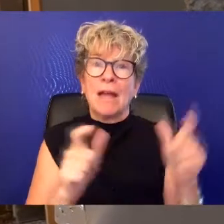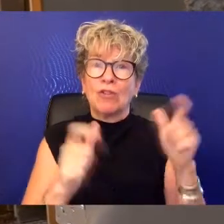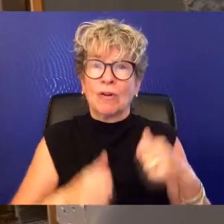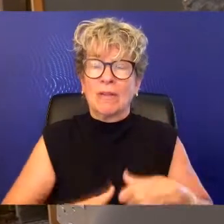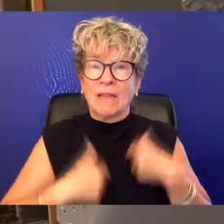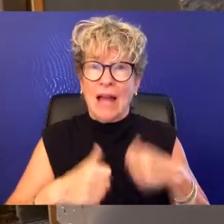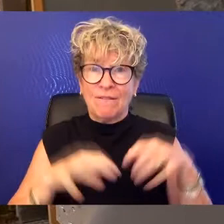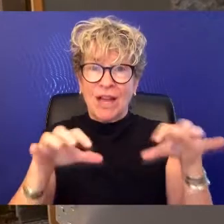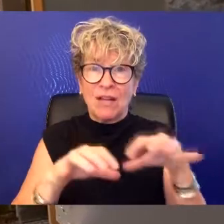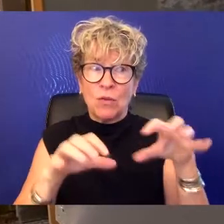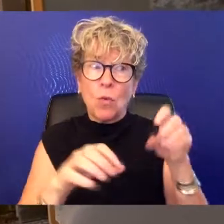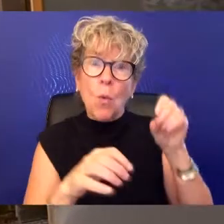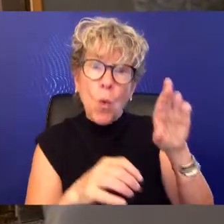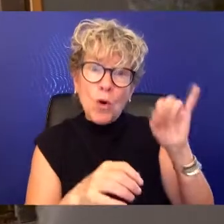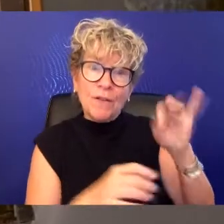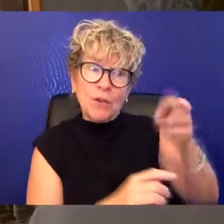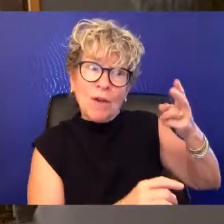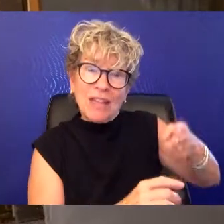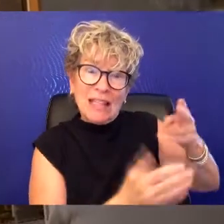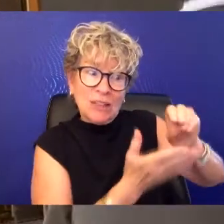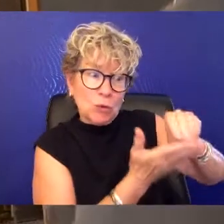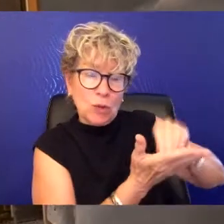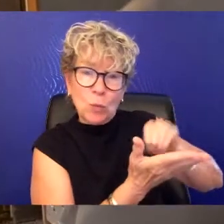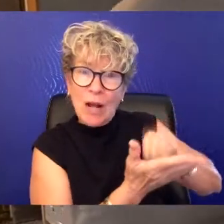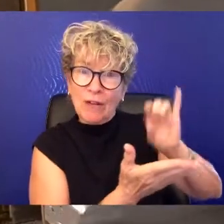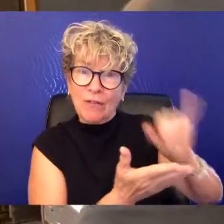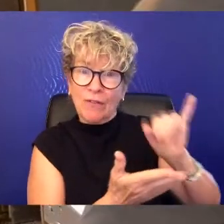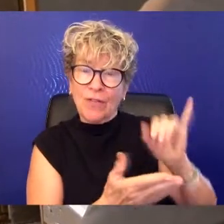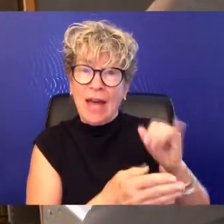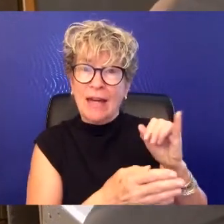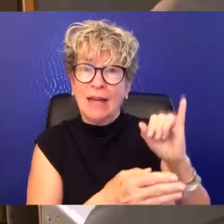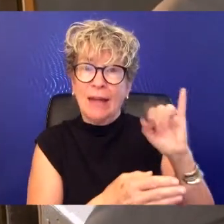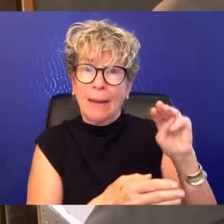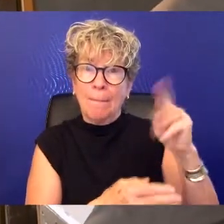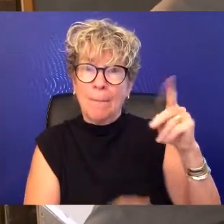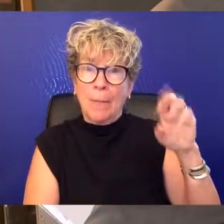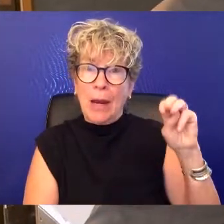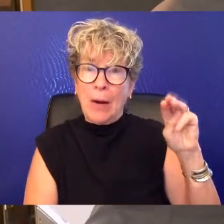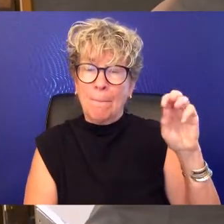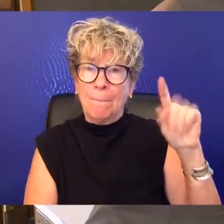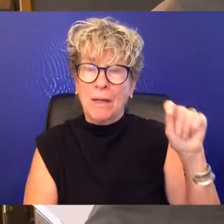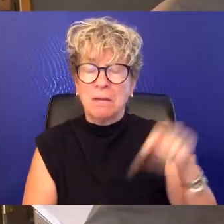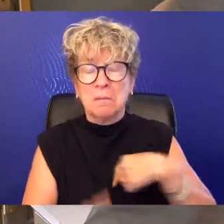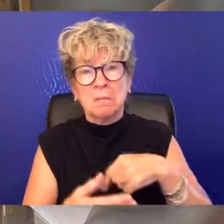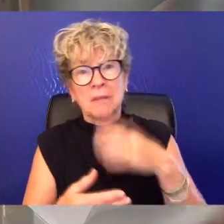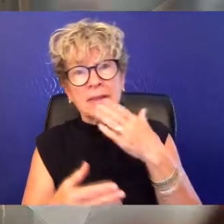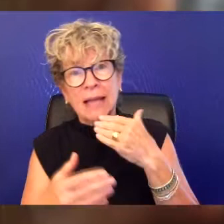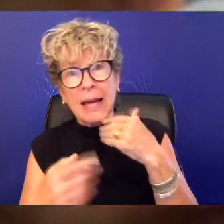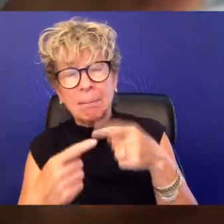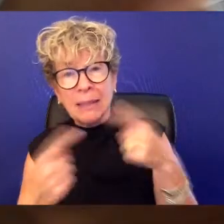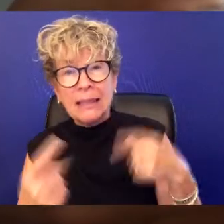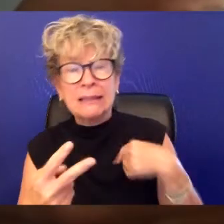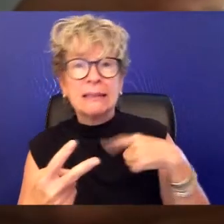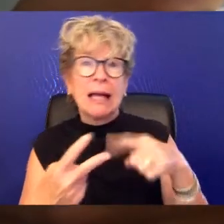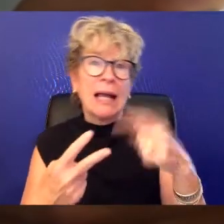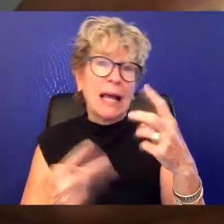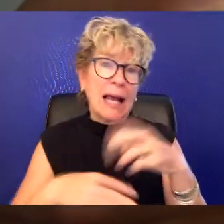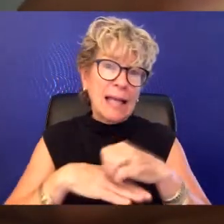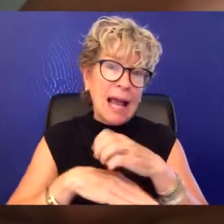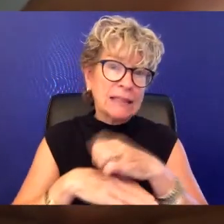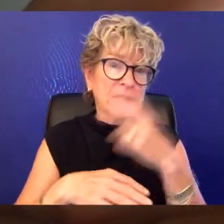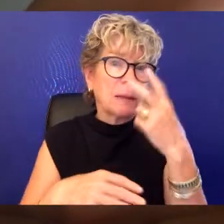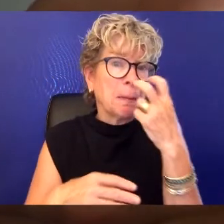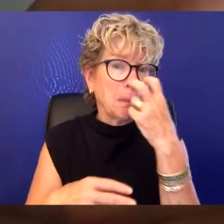such impairment. There are many different forms of disability. Many people do not know that diabetes, cancer,